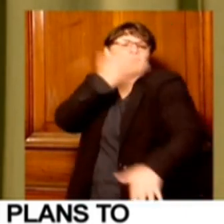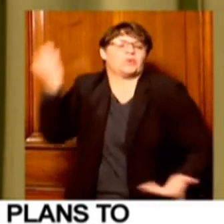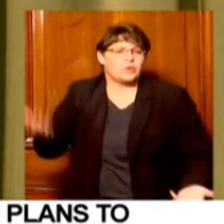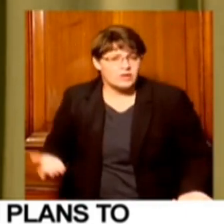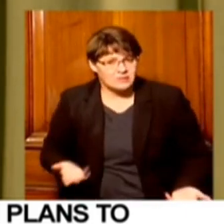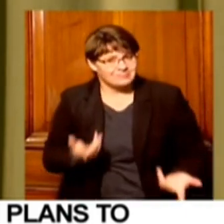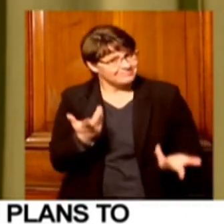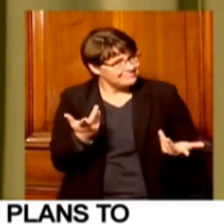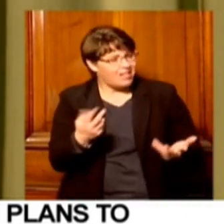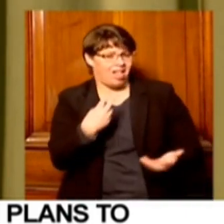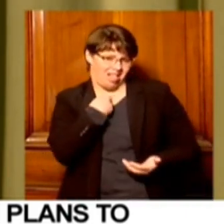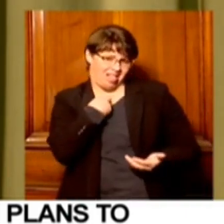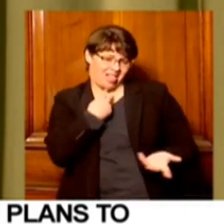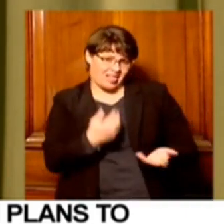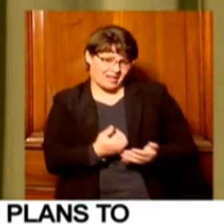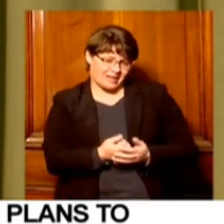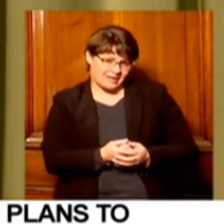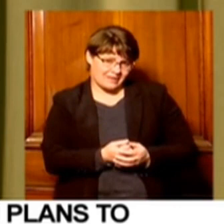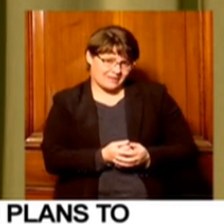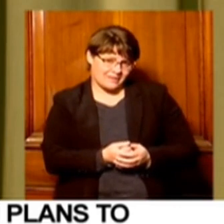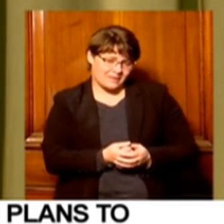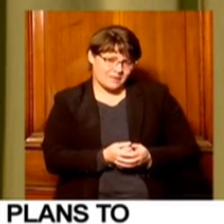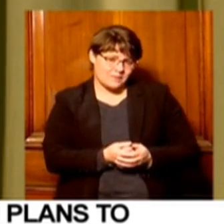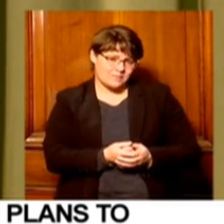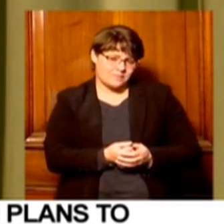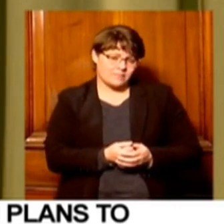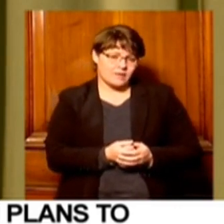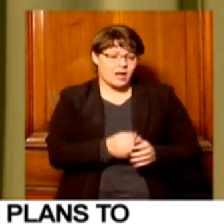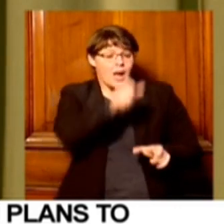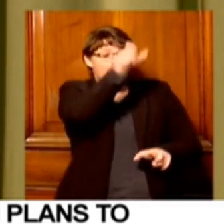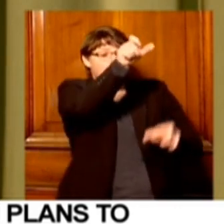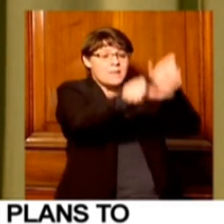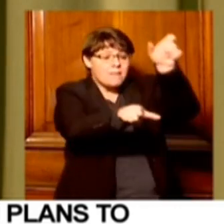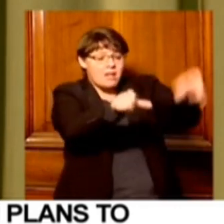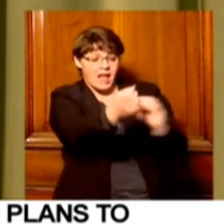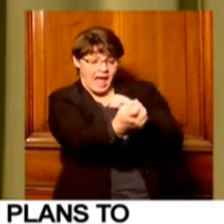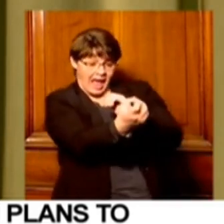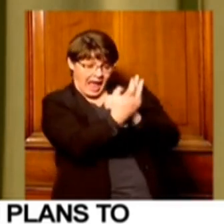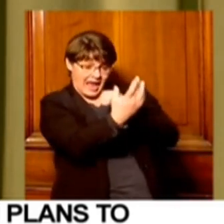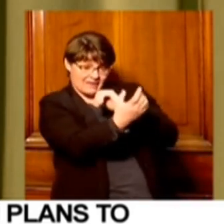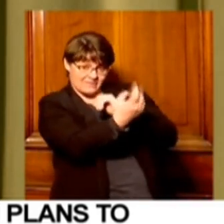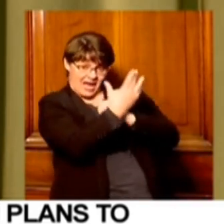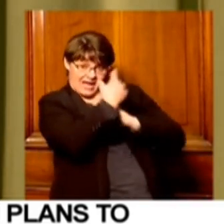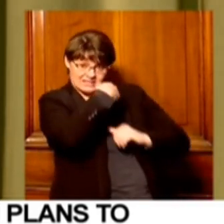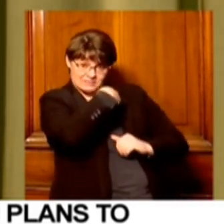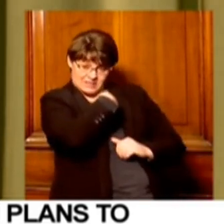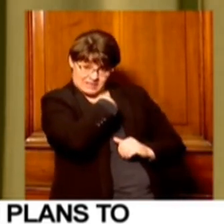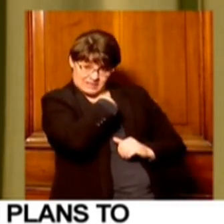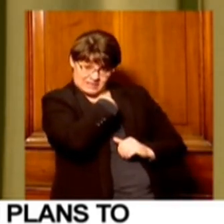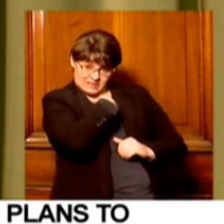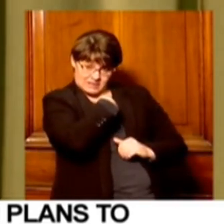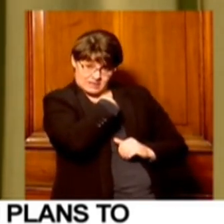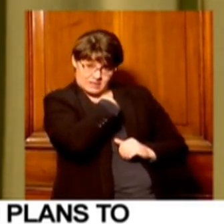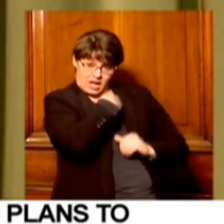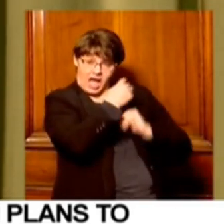any environment, people who advise you, they advise you